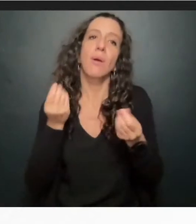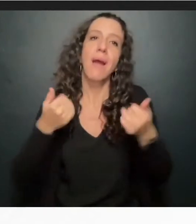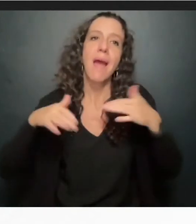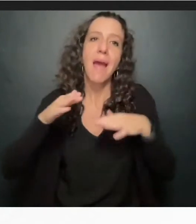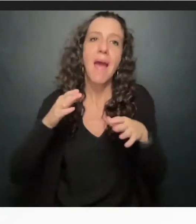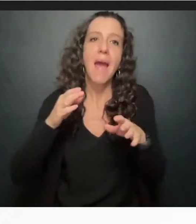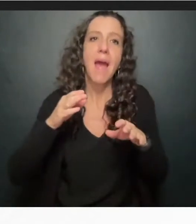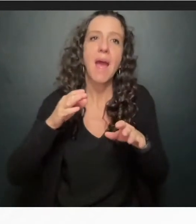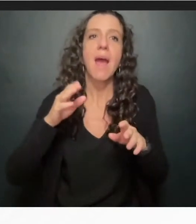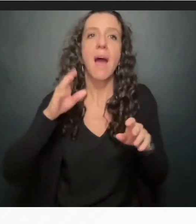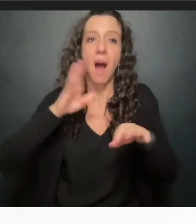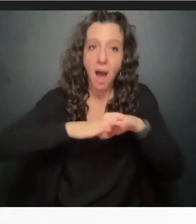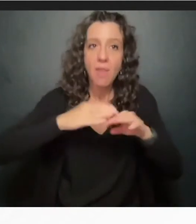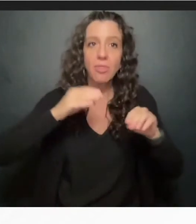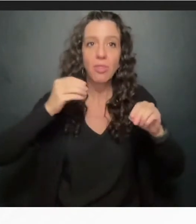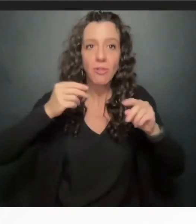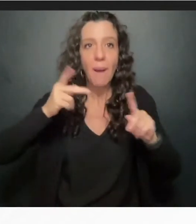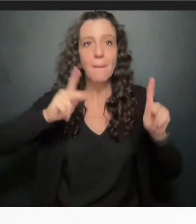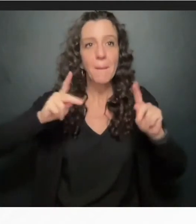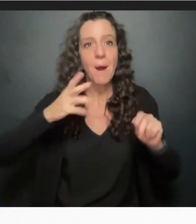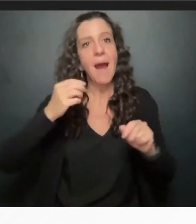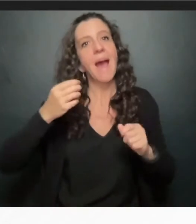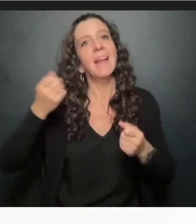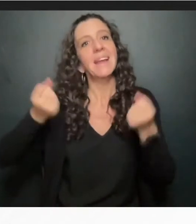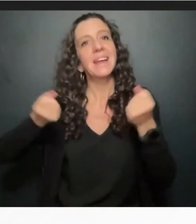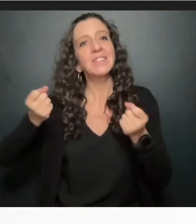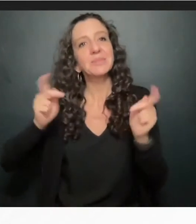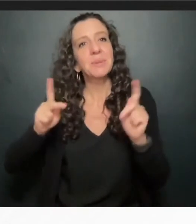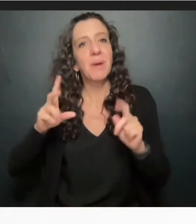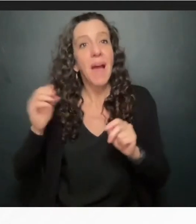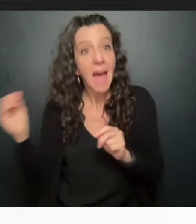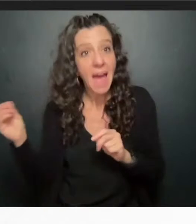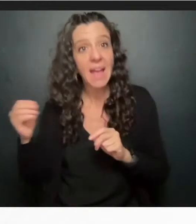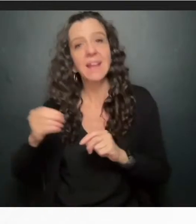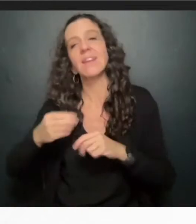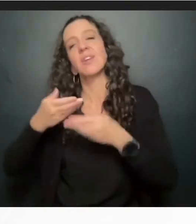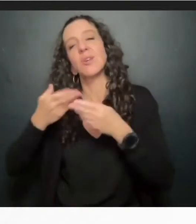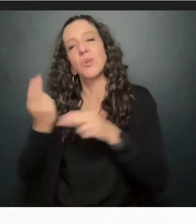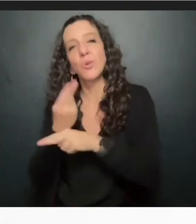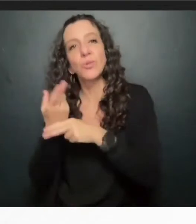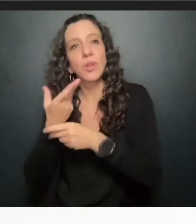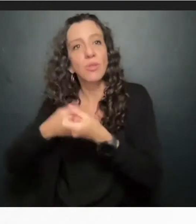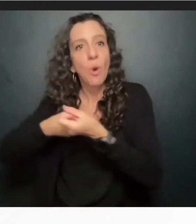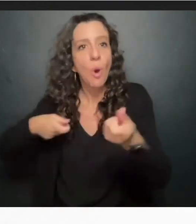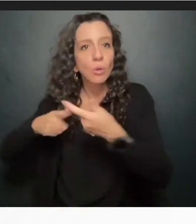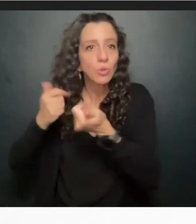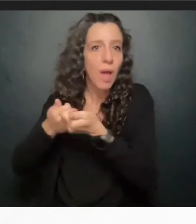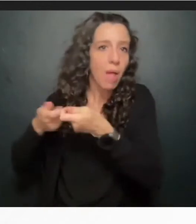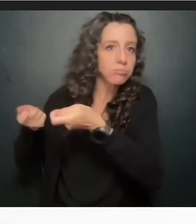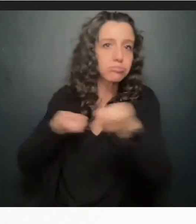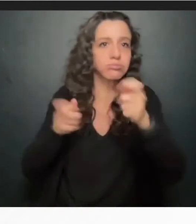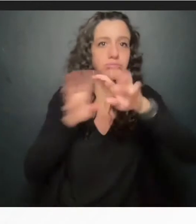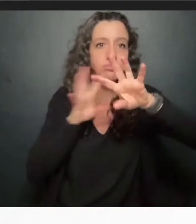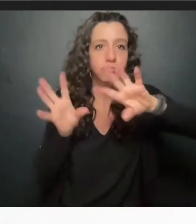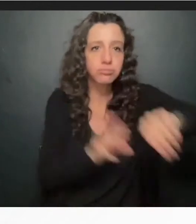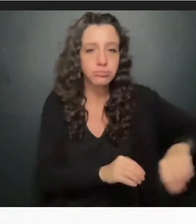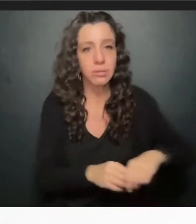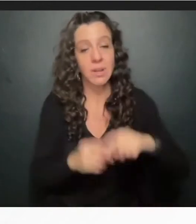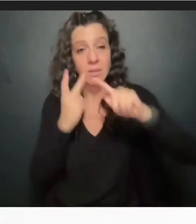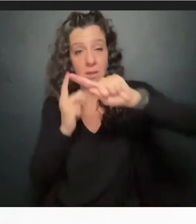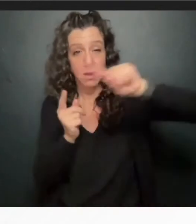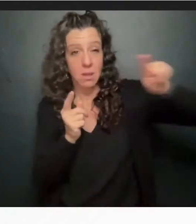operations, also adjoining with our air resources for those suppression efforts. As we walk down towards Corral